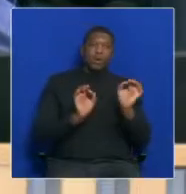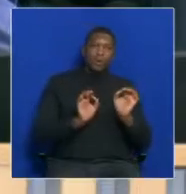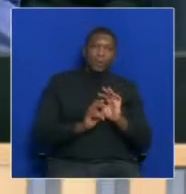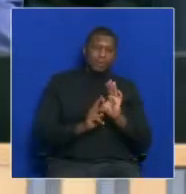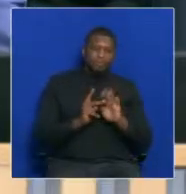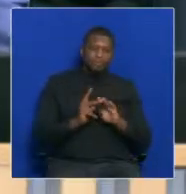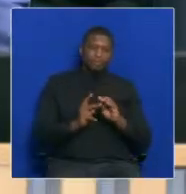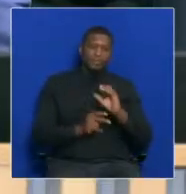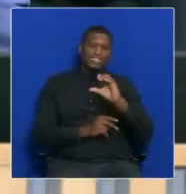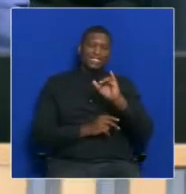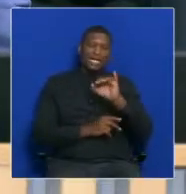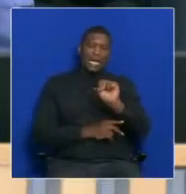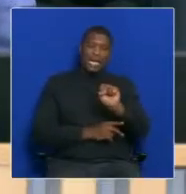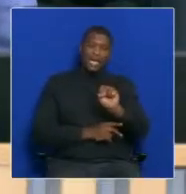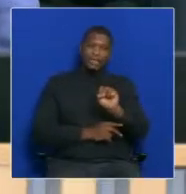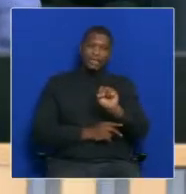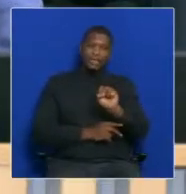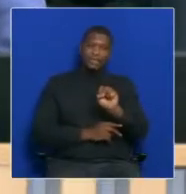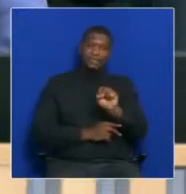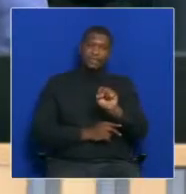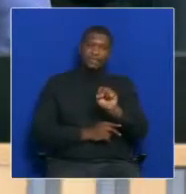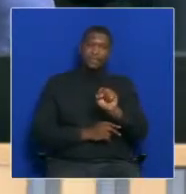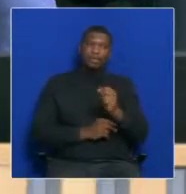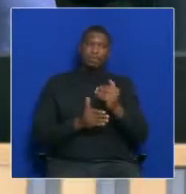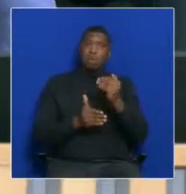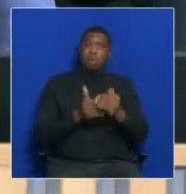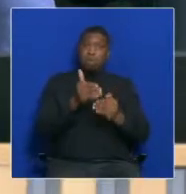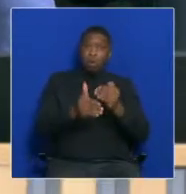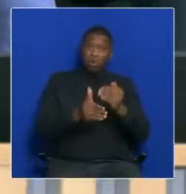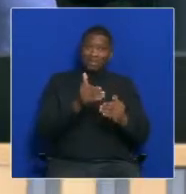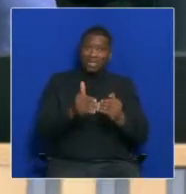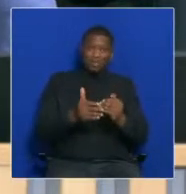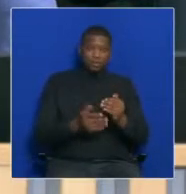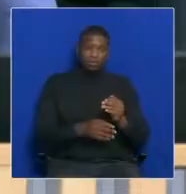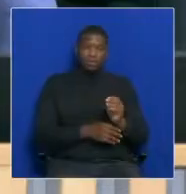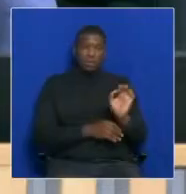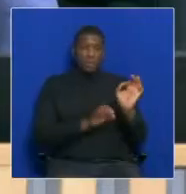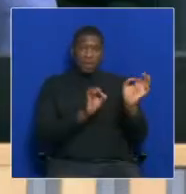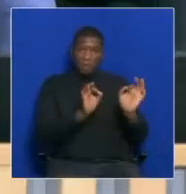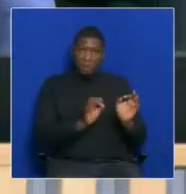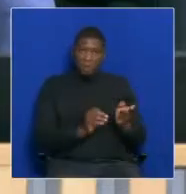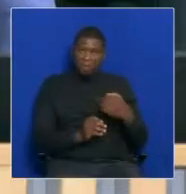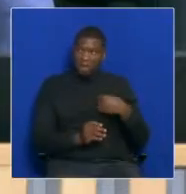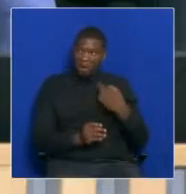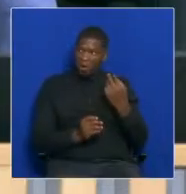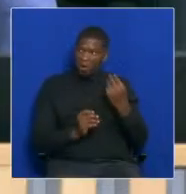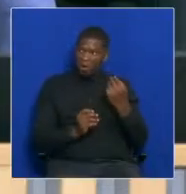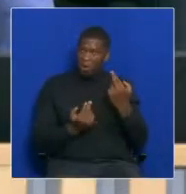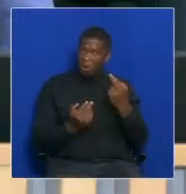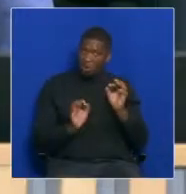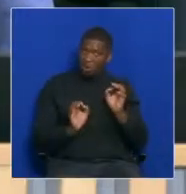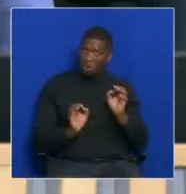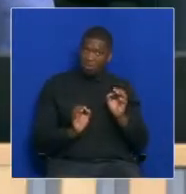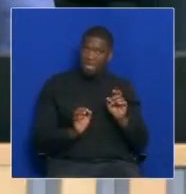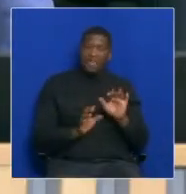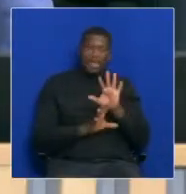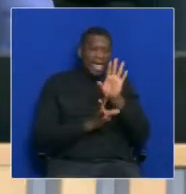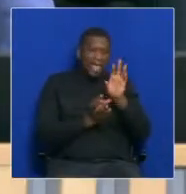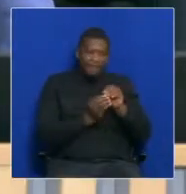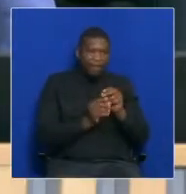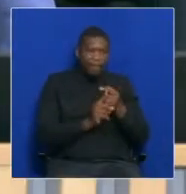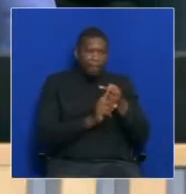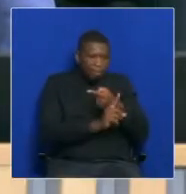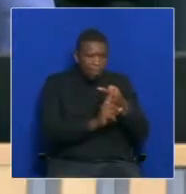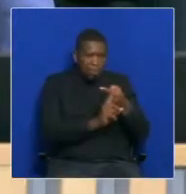CIS process that you mentioned, I hope I'm saying it correctly, if all of those processes are not followed,